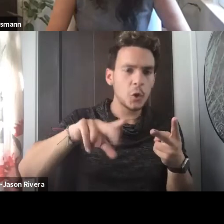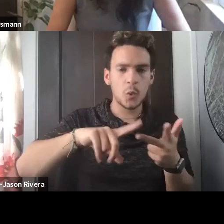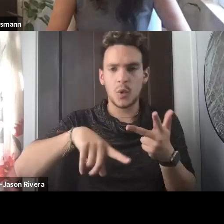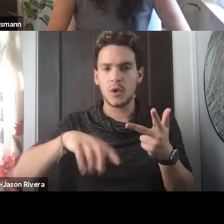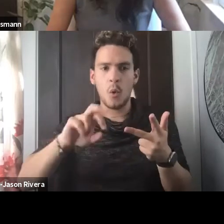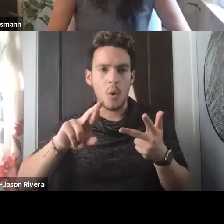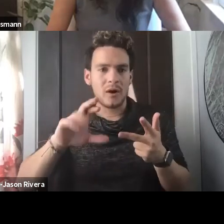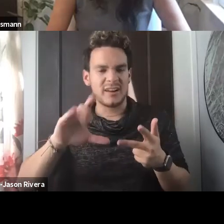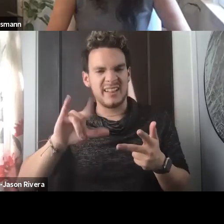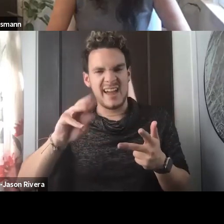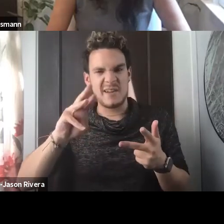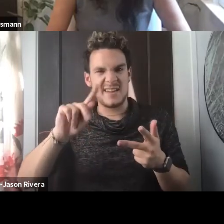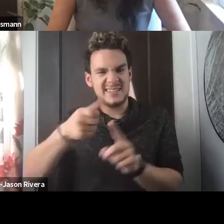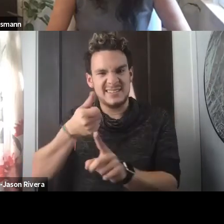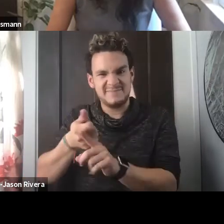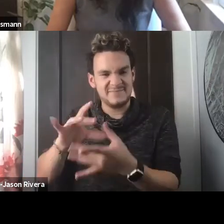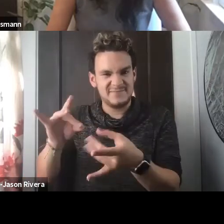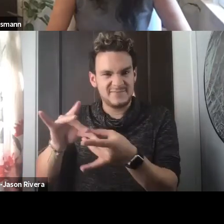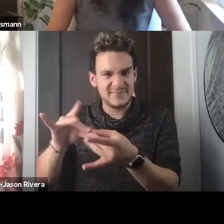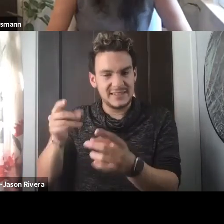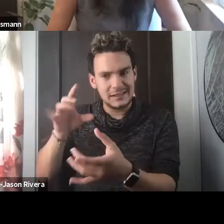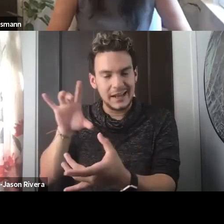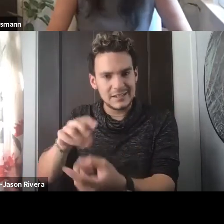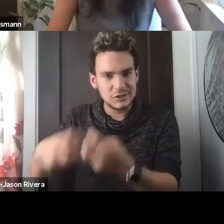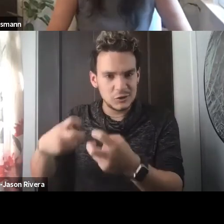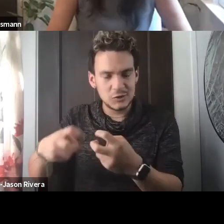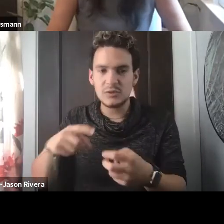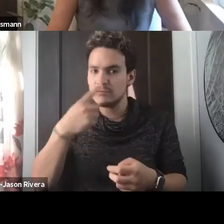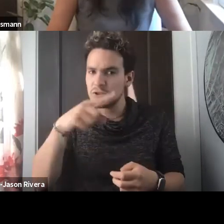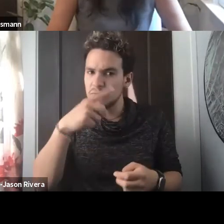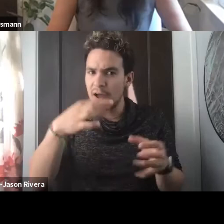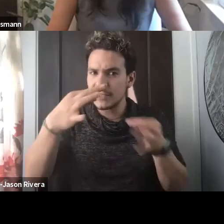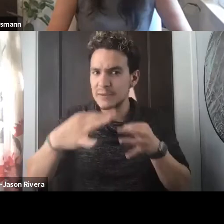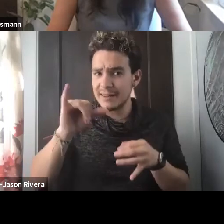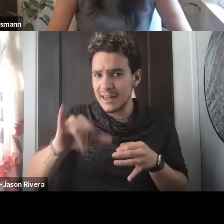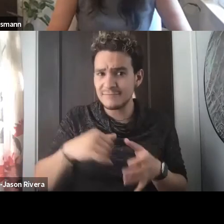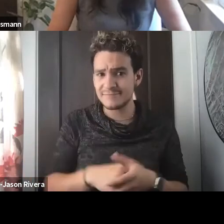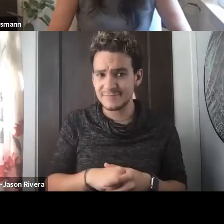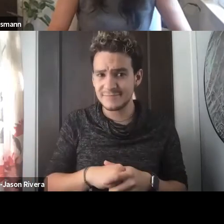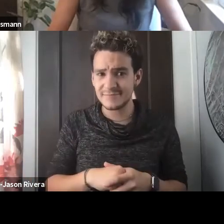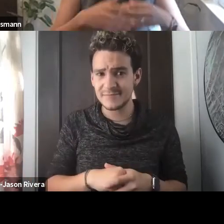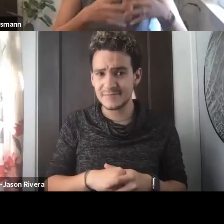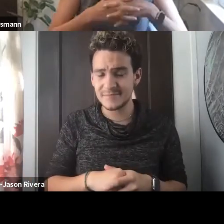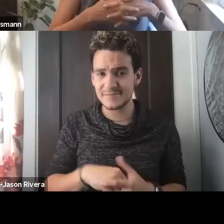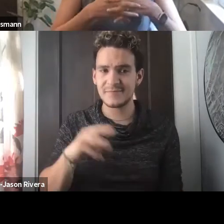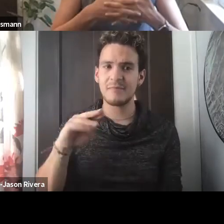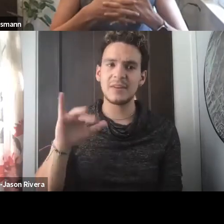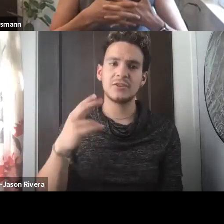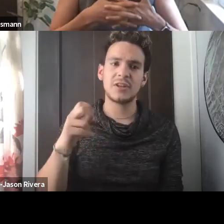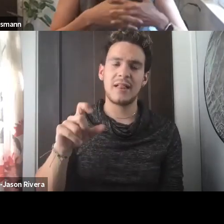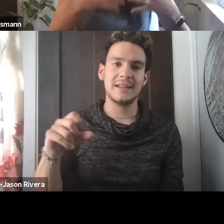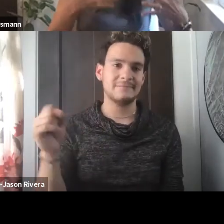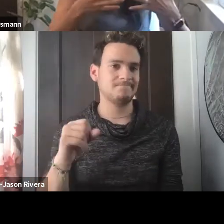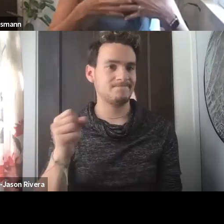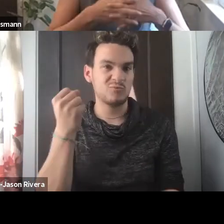climate-related issue, can you share some of your thoughts on designing for resiliency? Yeah. So, resilience is